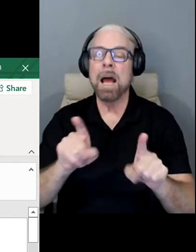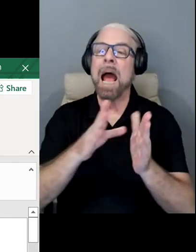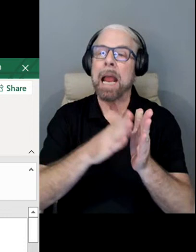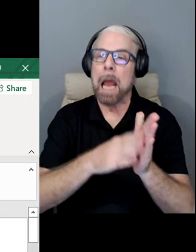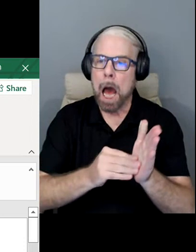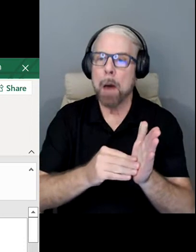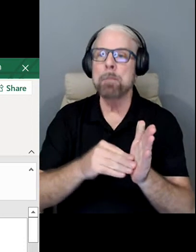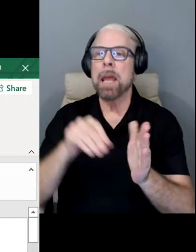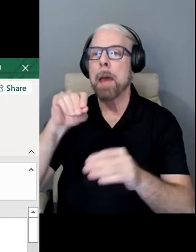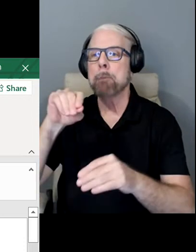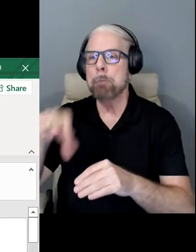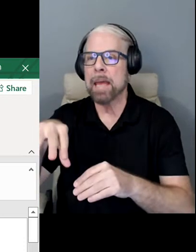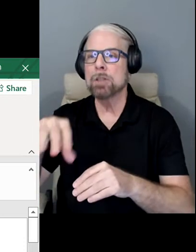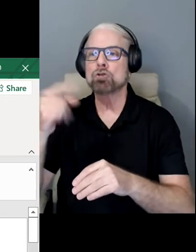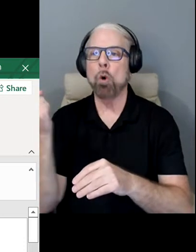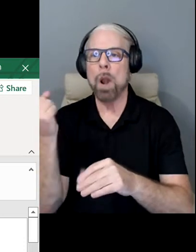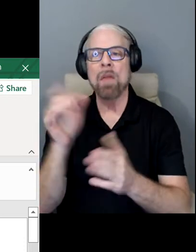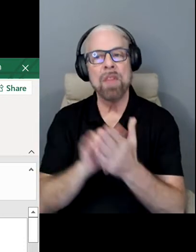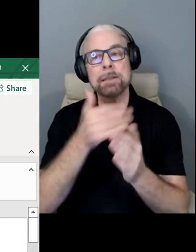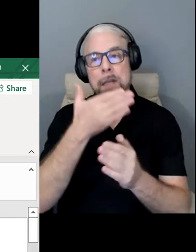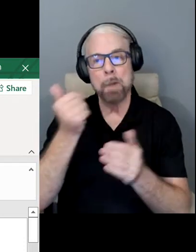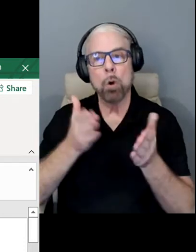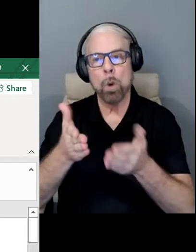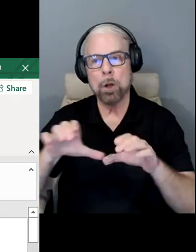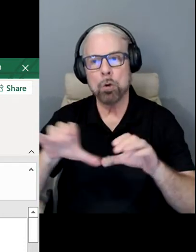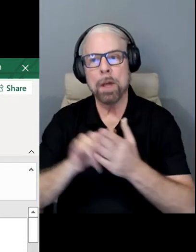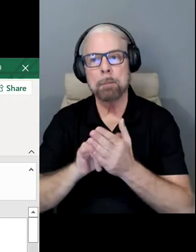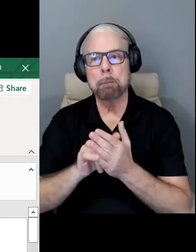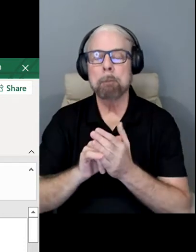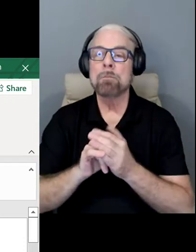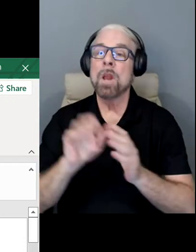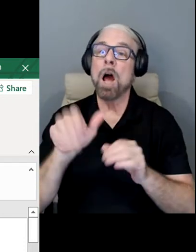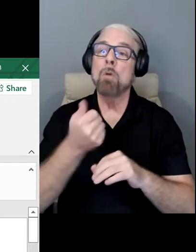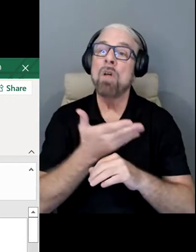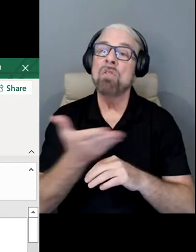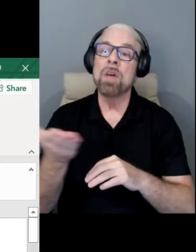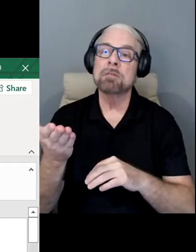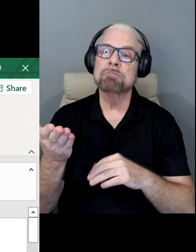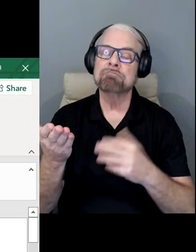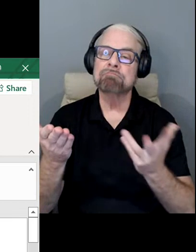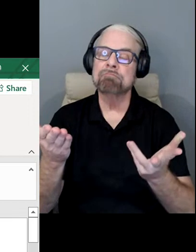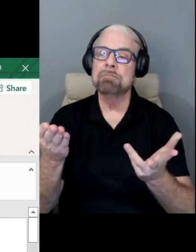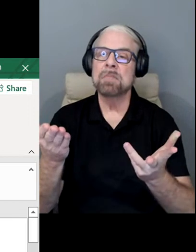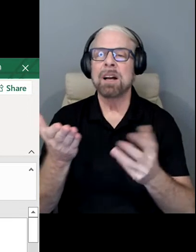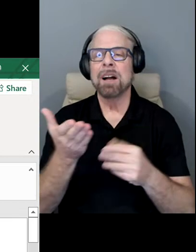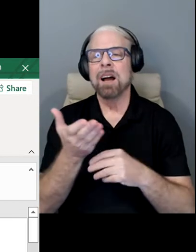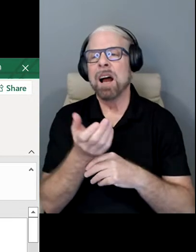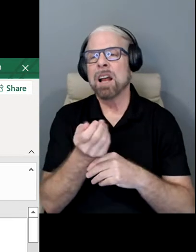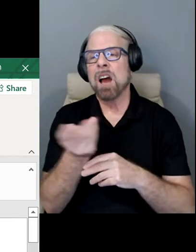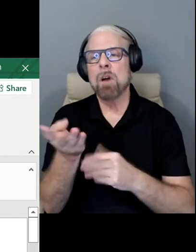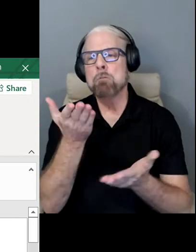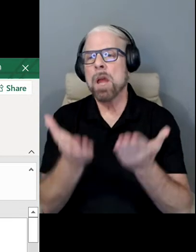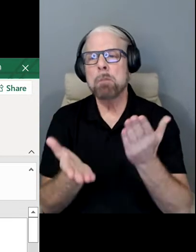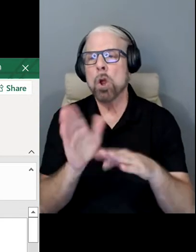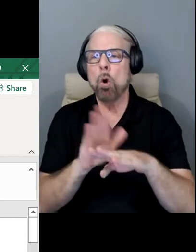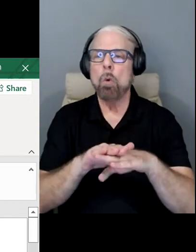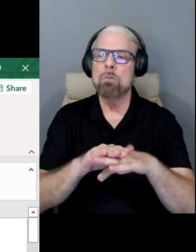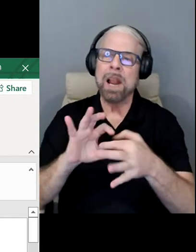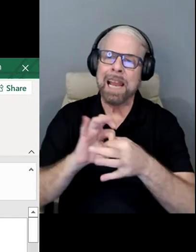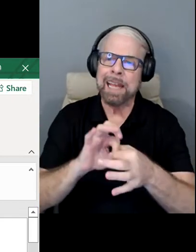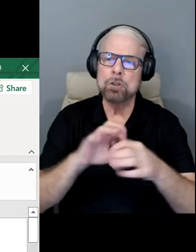paste, that would be the better way to do that. The other thing just to point out is a couple, maybe over on